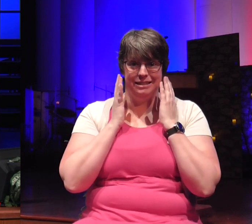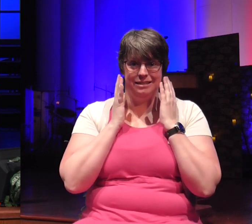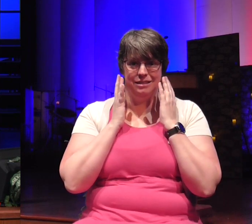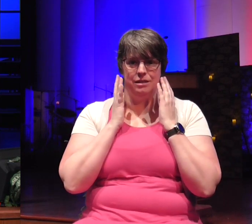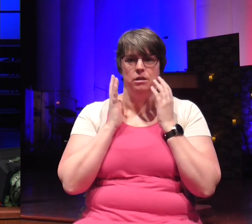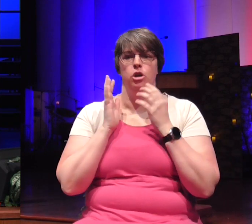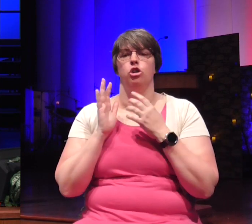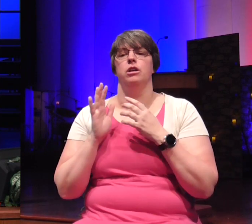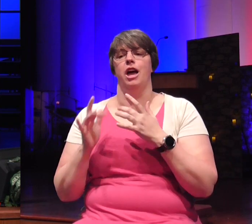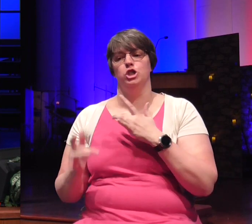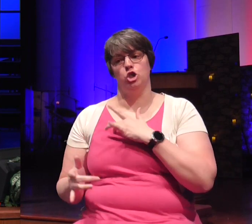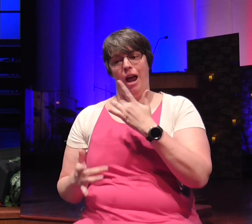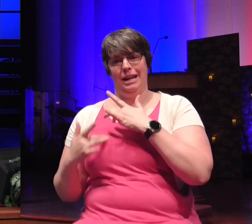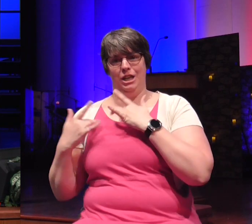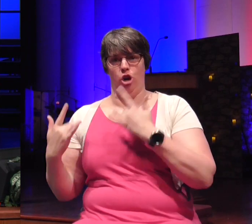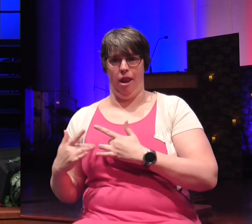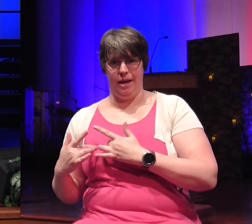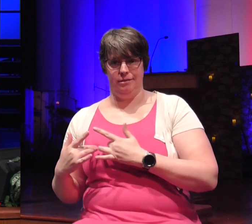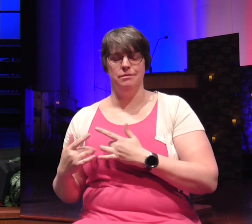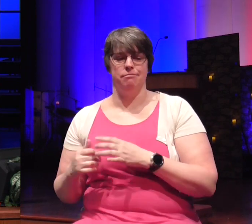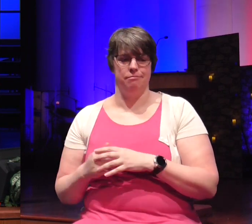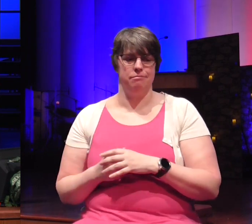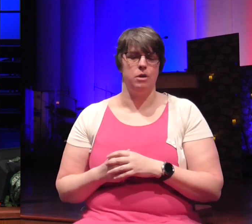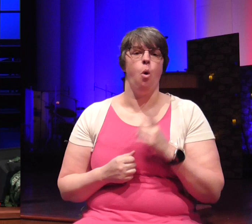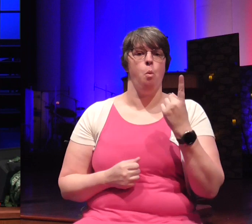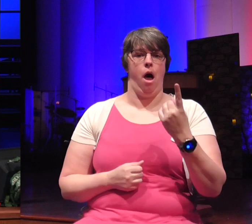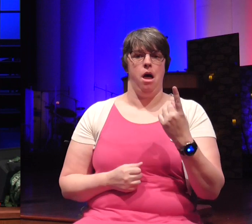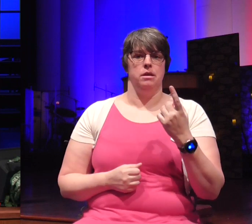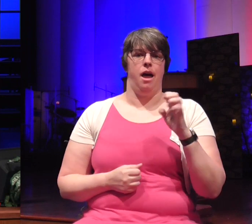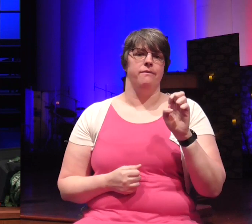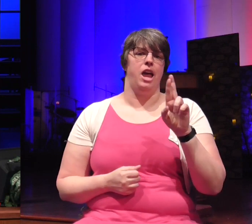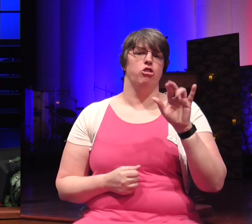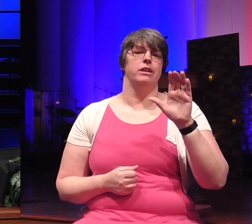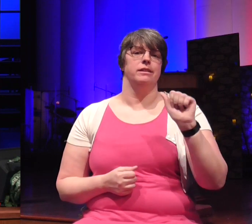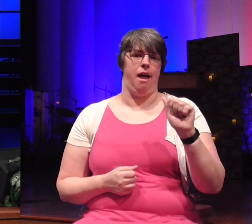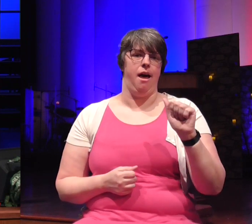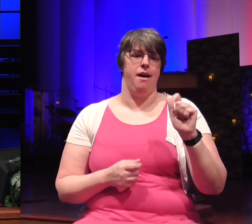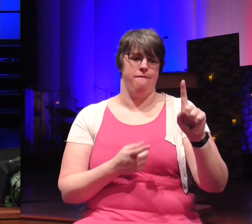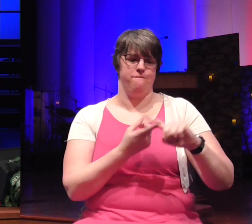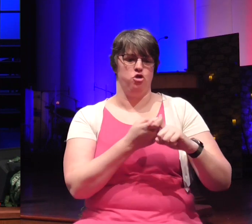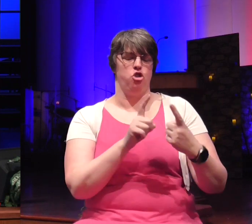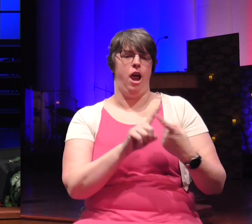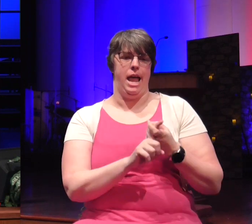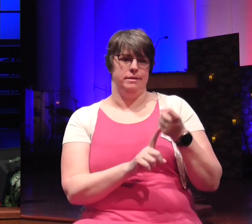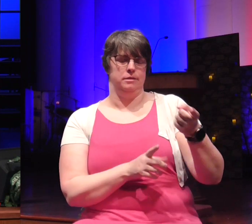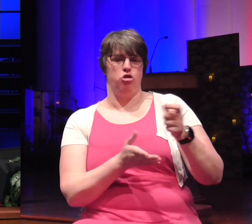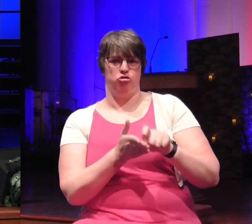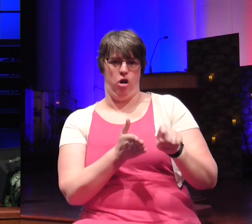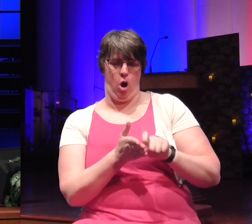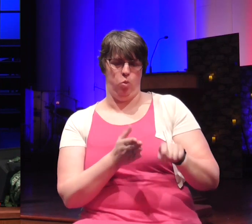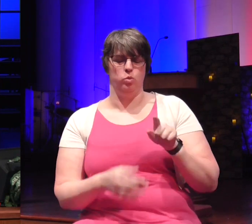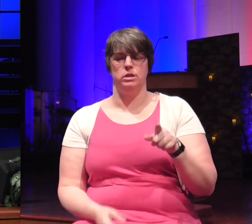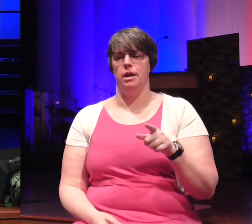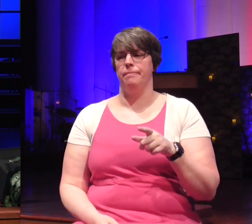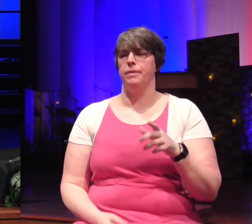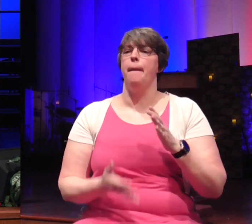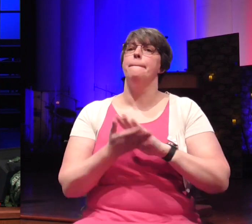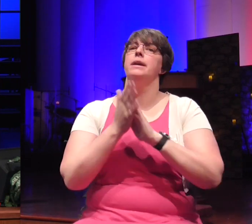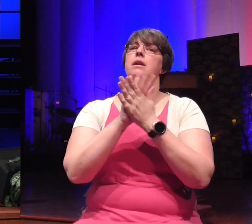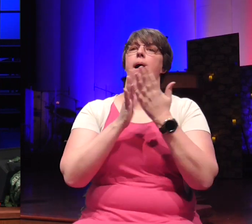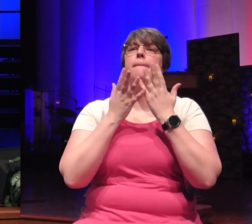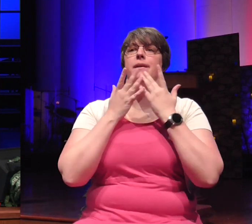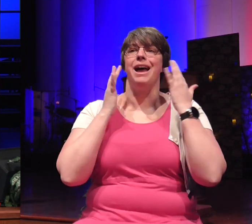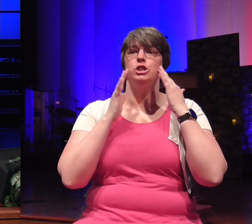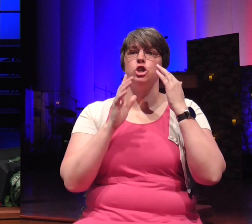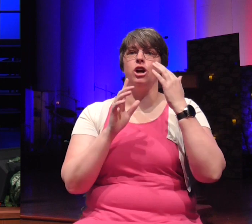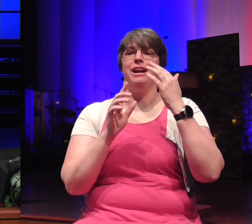Shining our light. One of Erica's friends, a Sufi Muslim lady, Salima Sanford, writes, become kinder with every